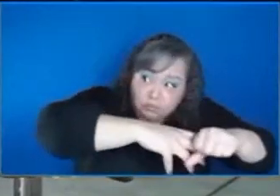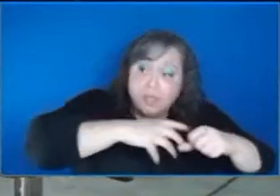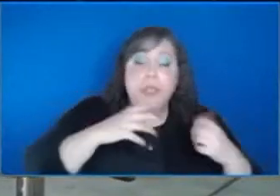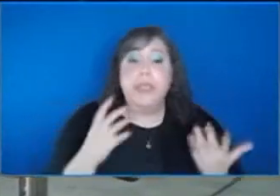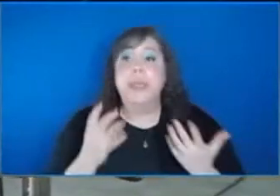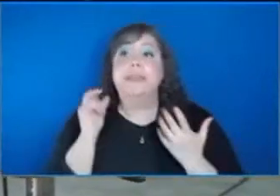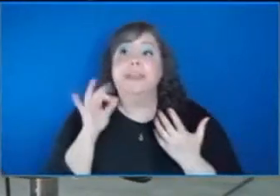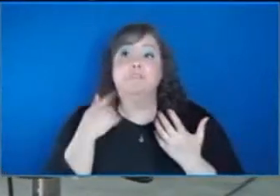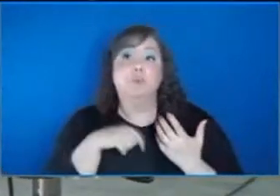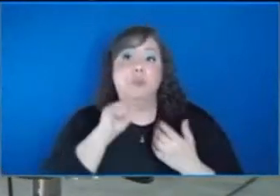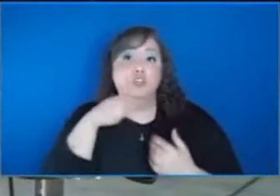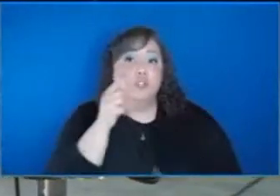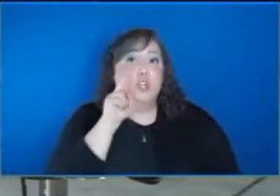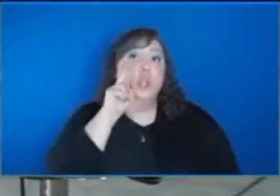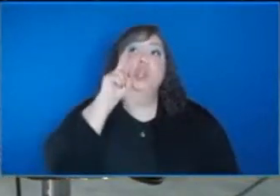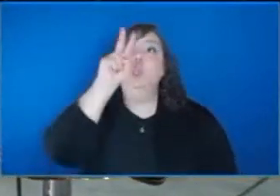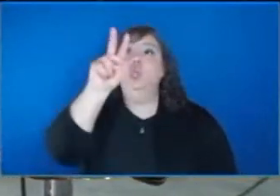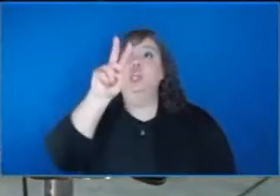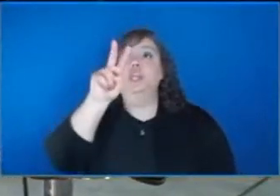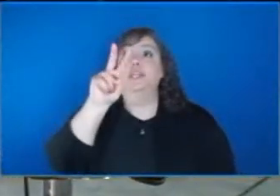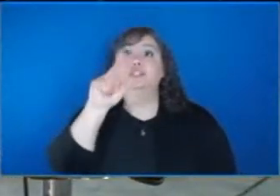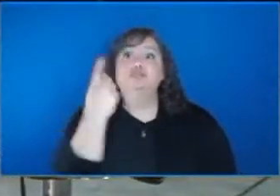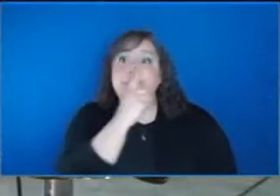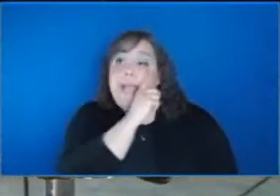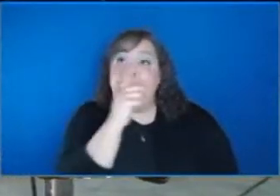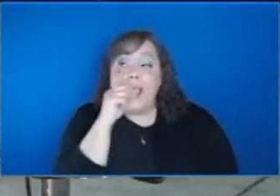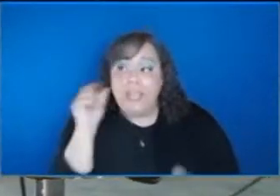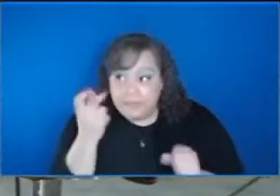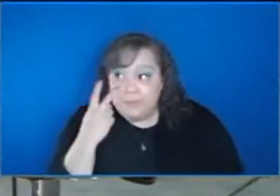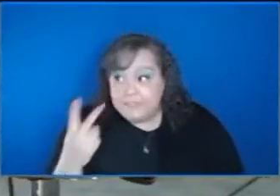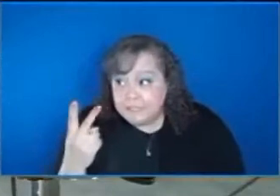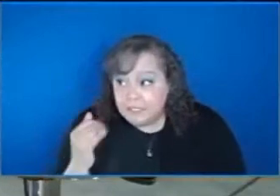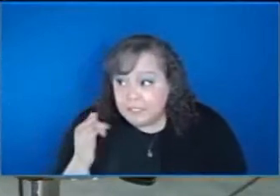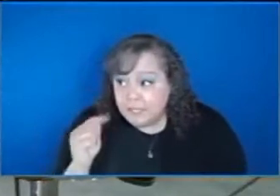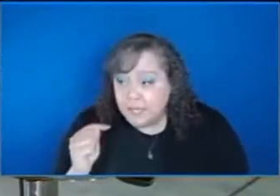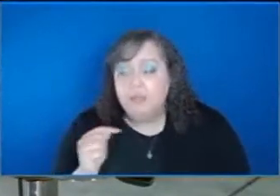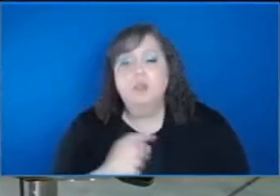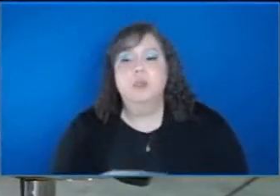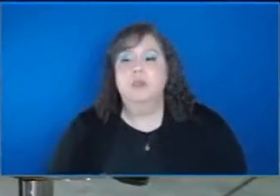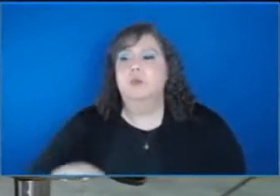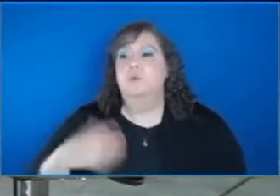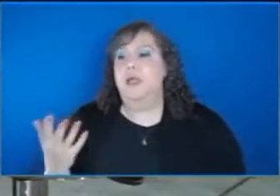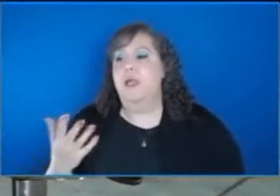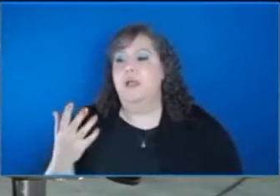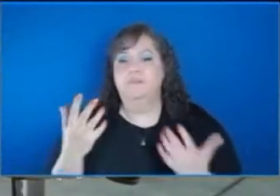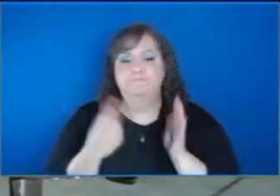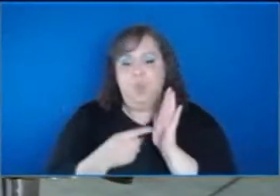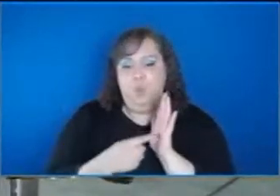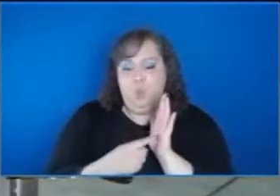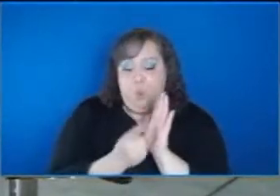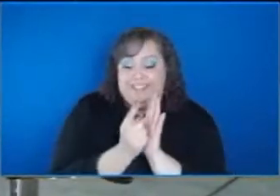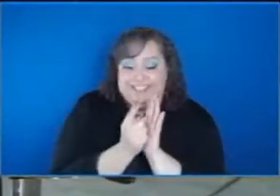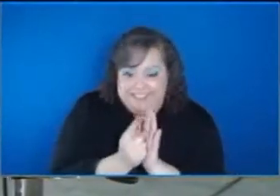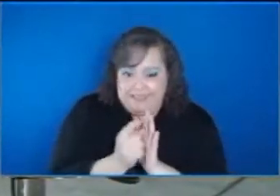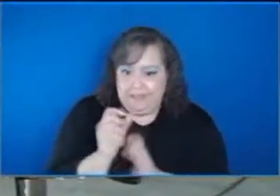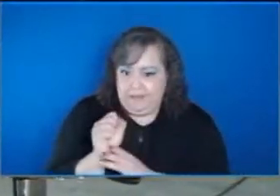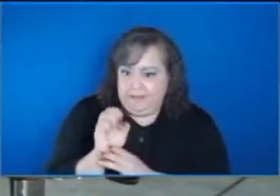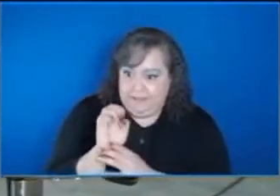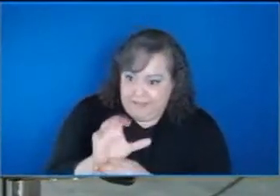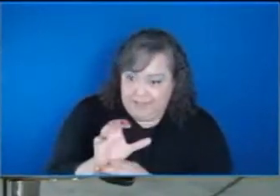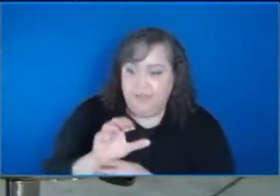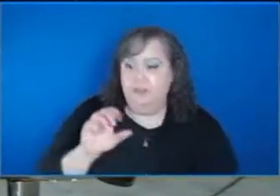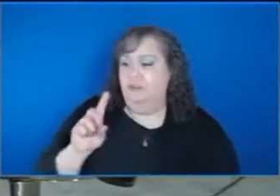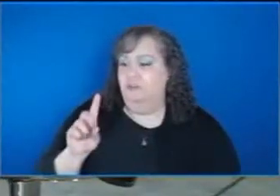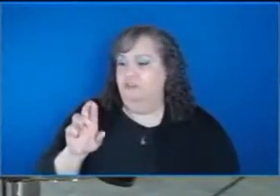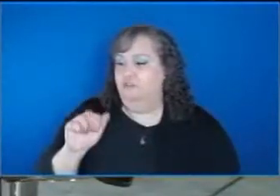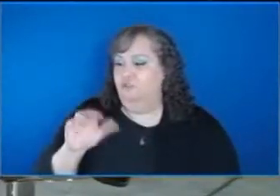up? So the images are going to come streaming back from Draco once every second, and we will be sure to get those images back before